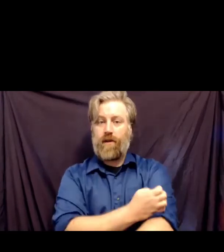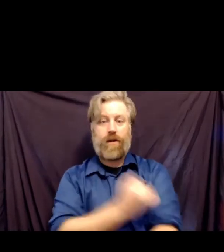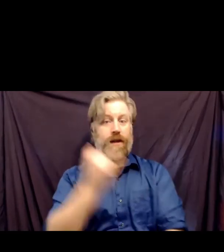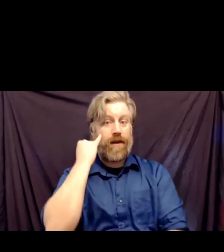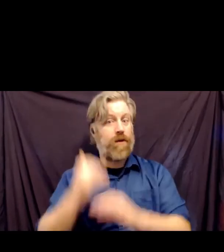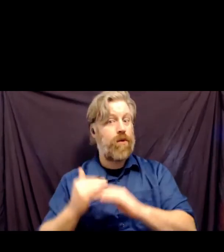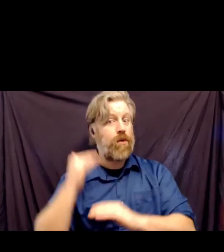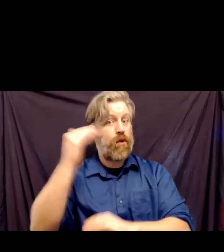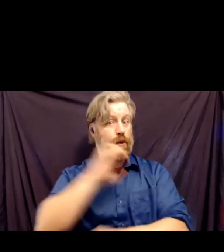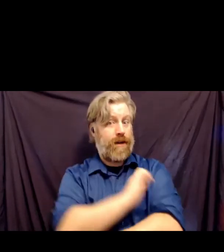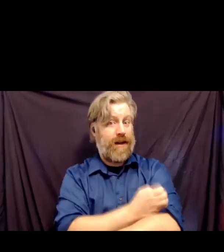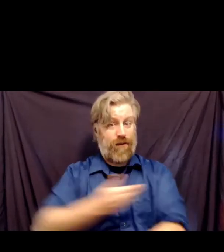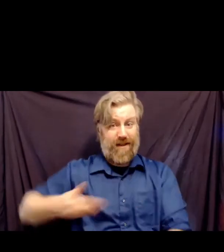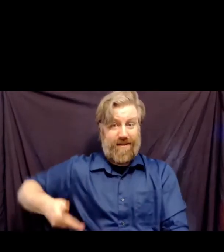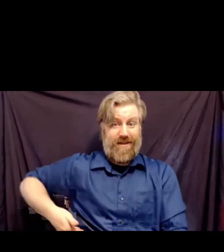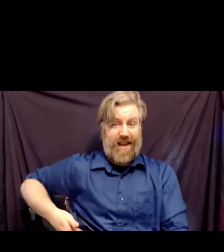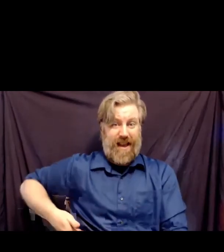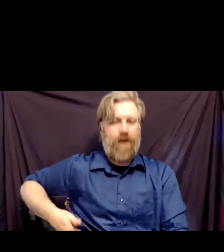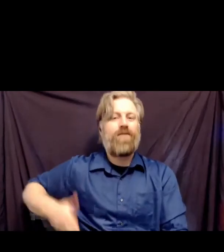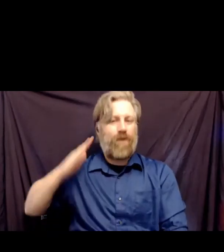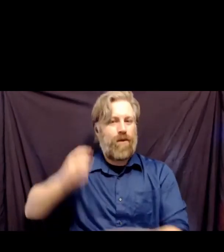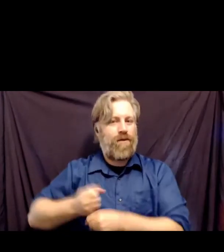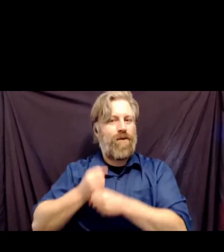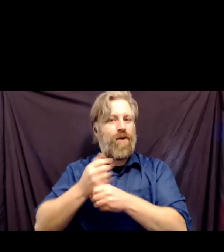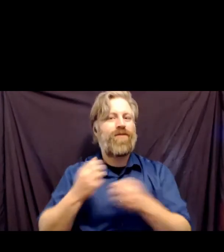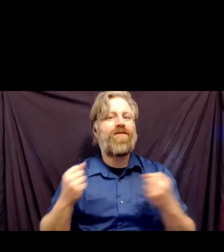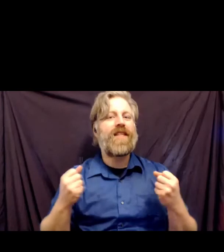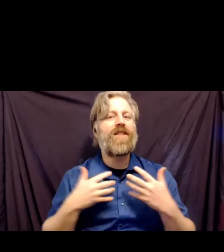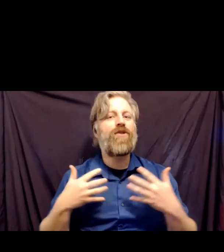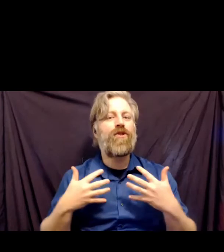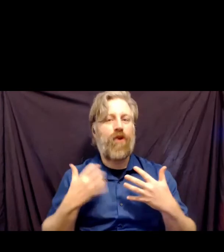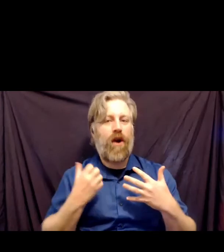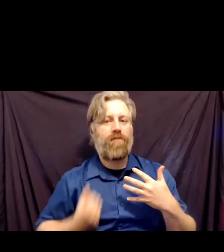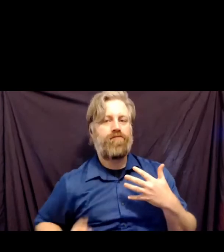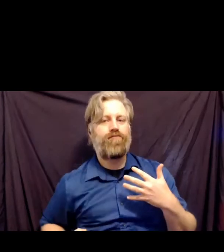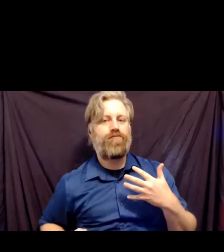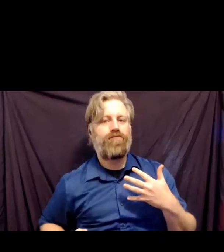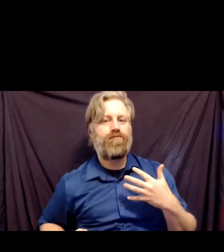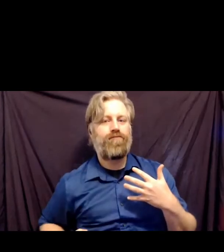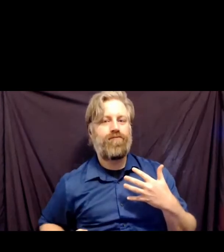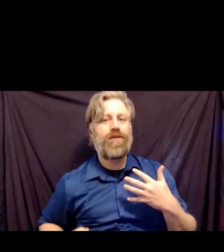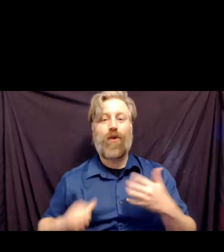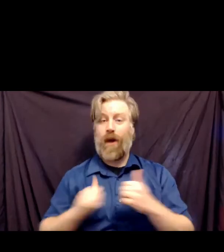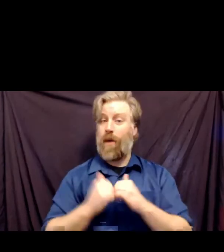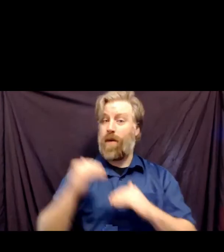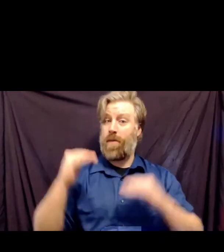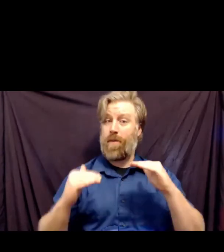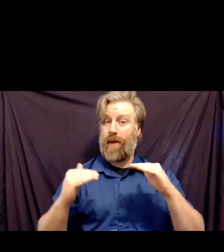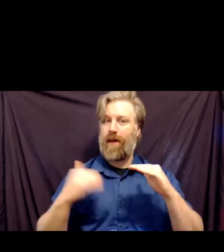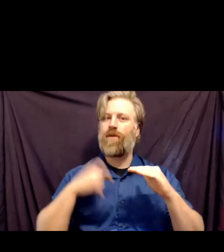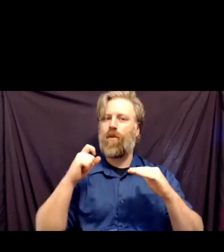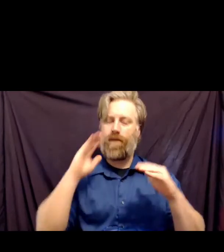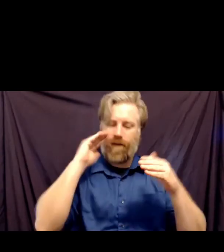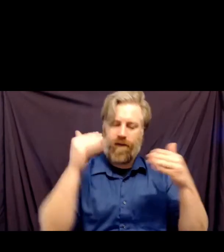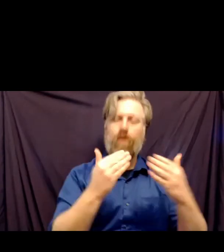in the kidneys, that's where we carry fear. And to balance that, we focus on the emotion of gratitude. So I've just given you